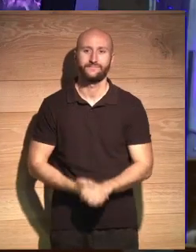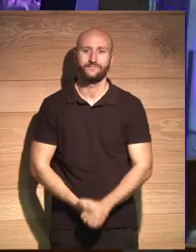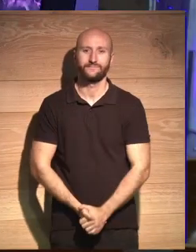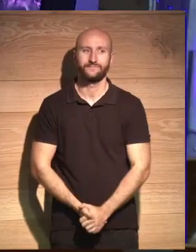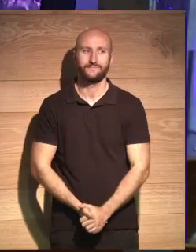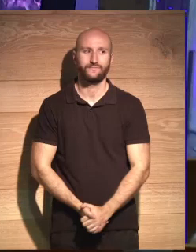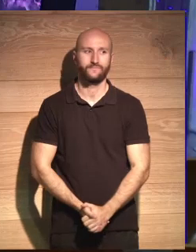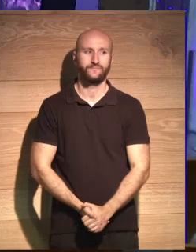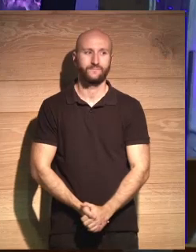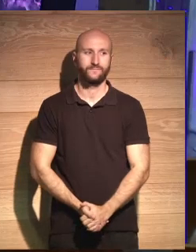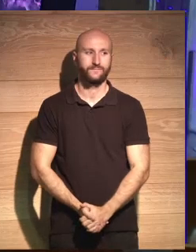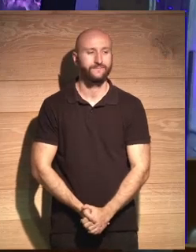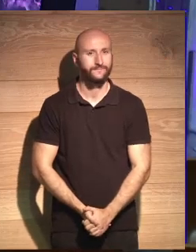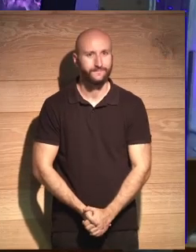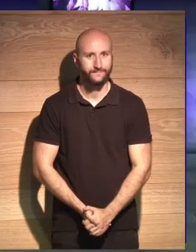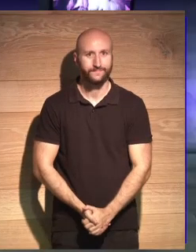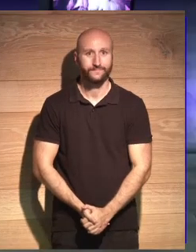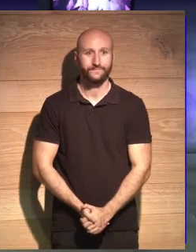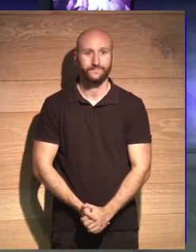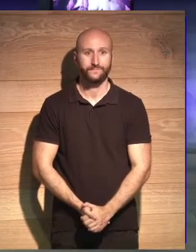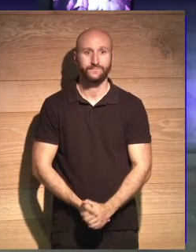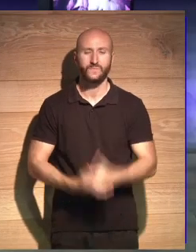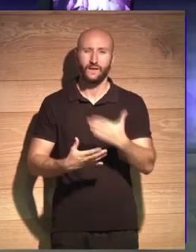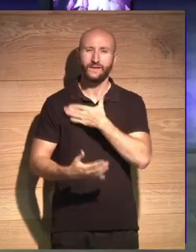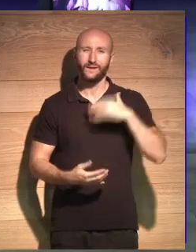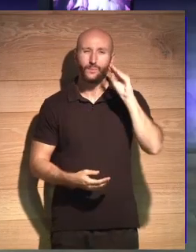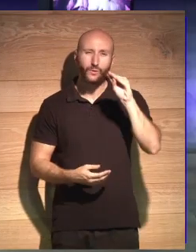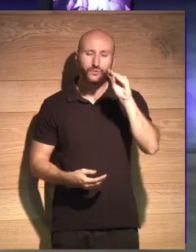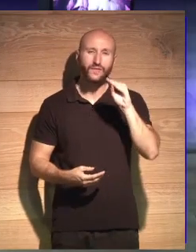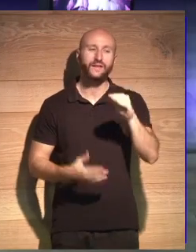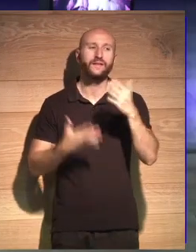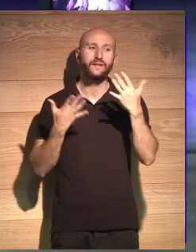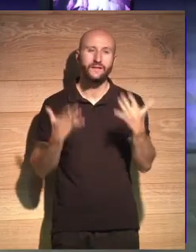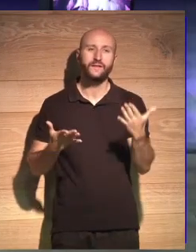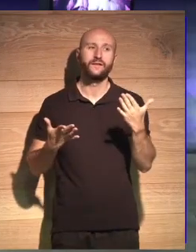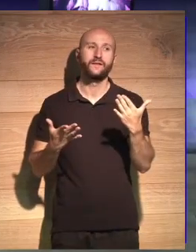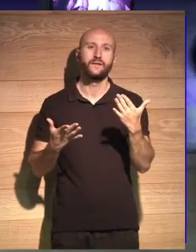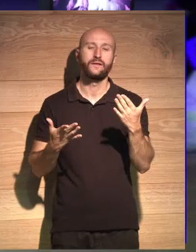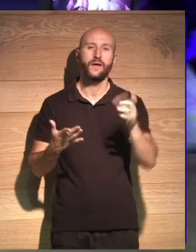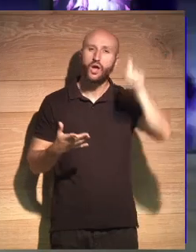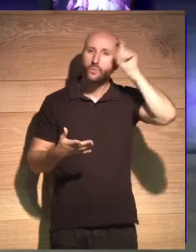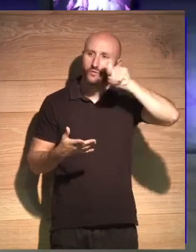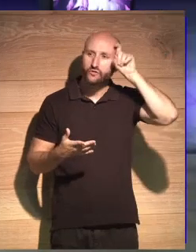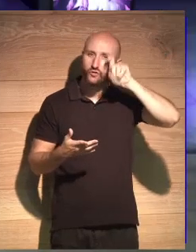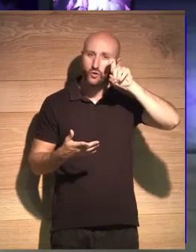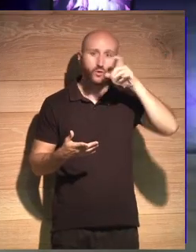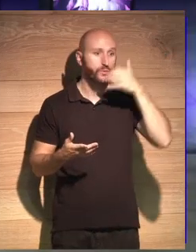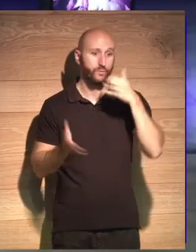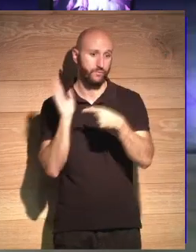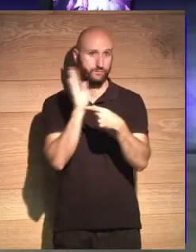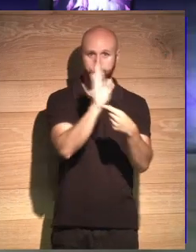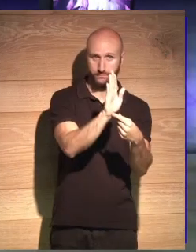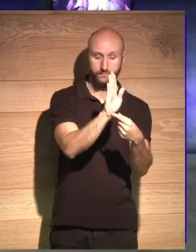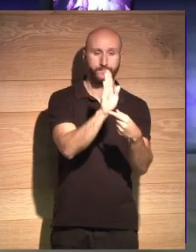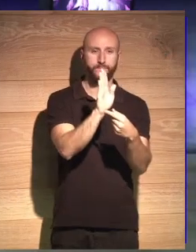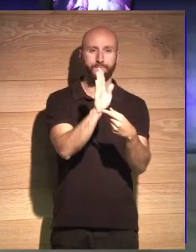Y Diego, te voy a hacer esto no estaba previsto, pero te quiero hacer una pregunta. We had not planned for this, but I wanted to ask you a question.